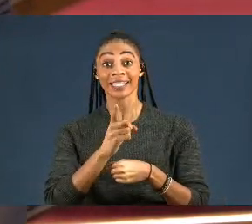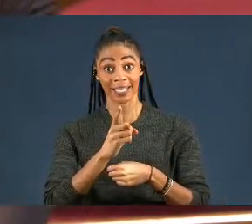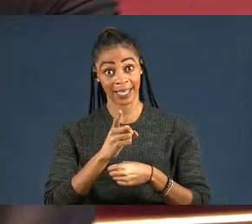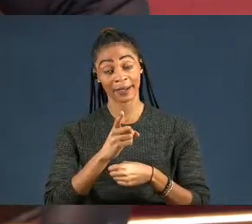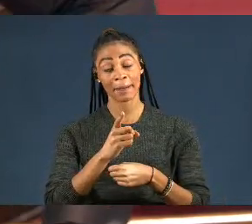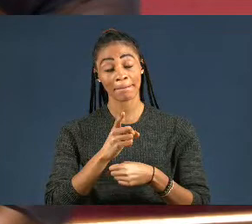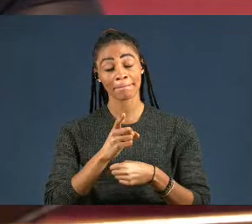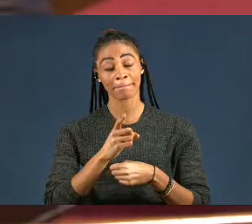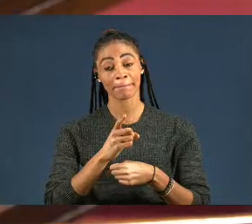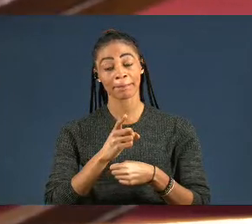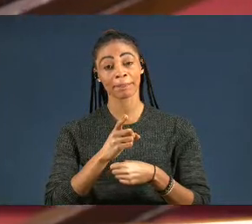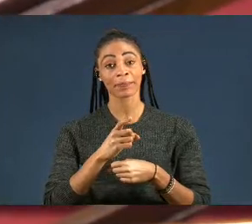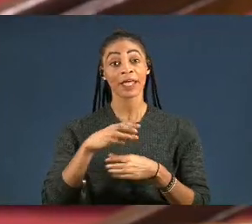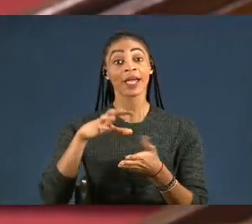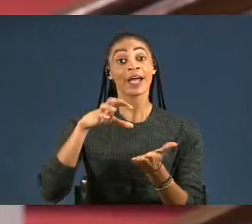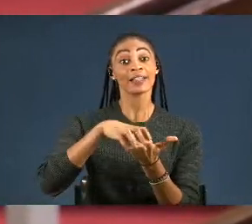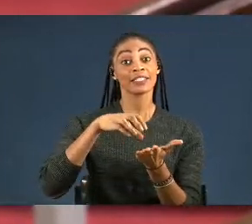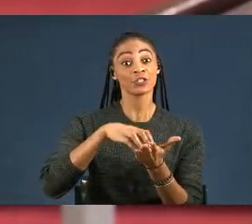have in the evening.